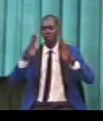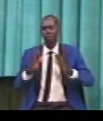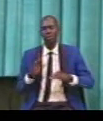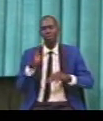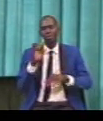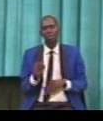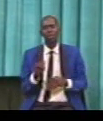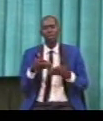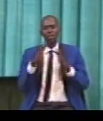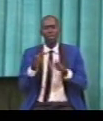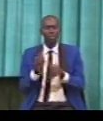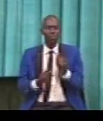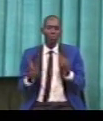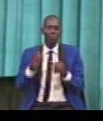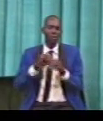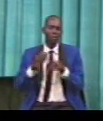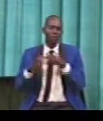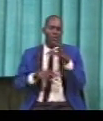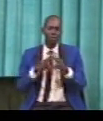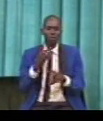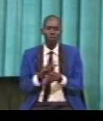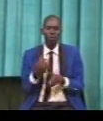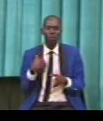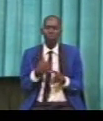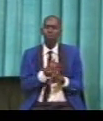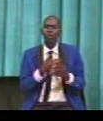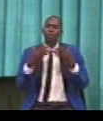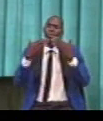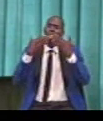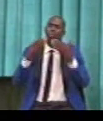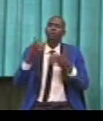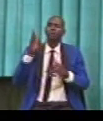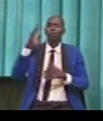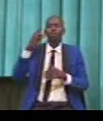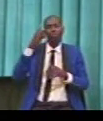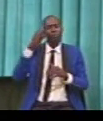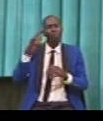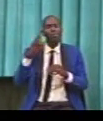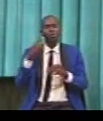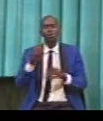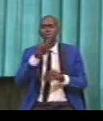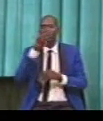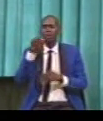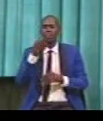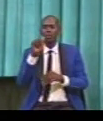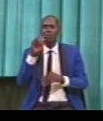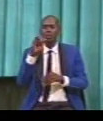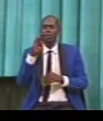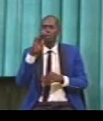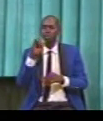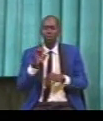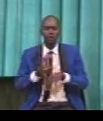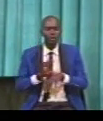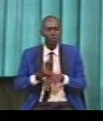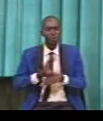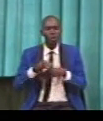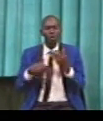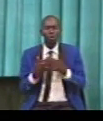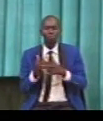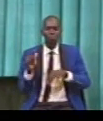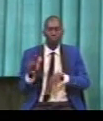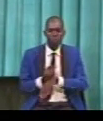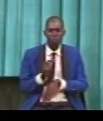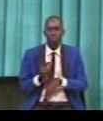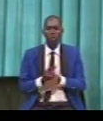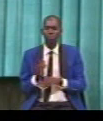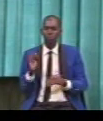world. We thank the Lord so much for the Zambian church, all the efforts, all the labors, all the